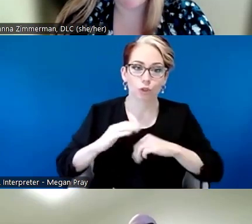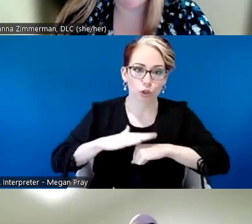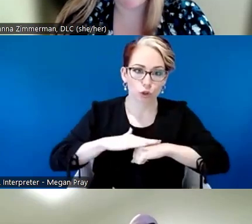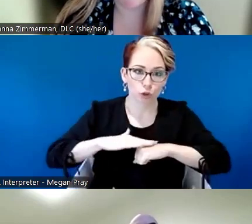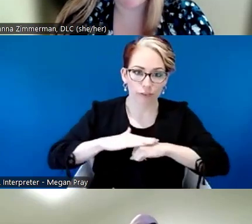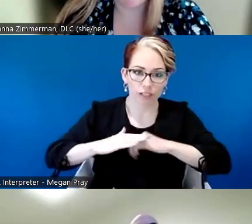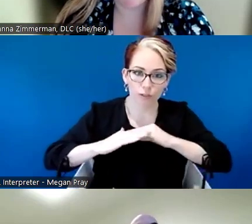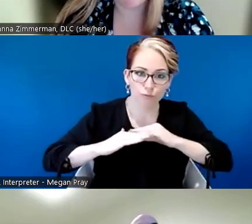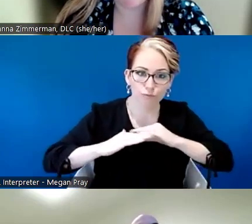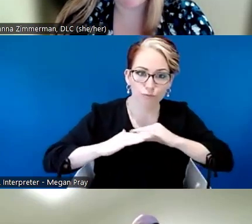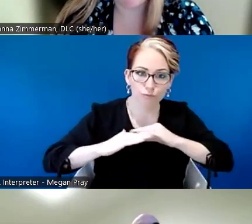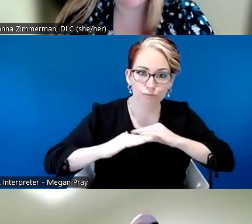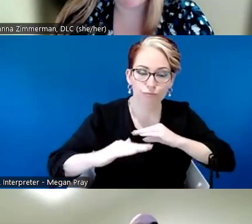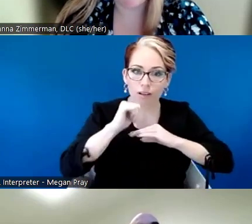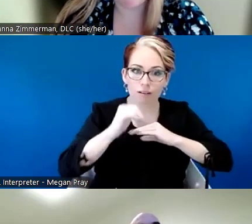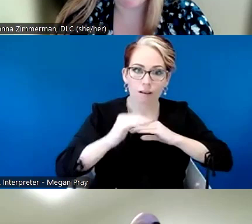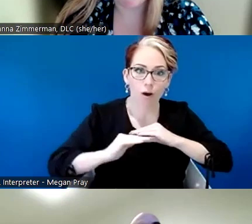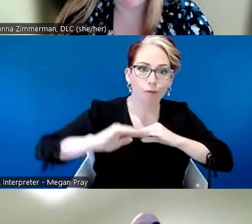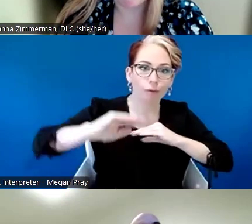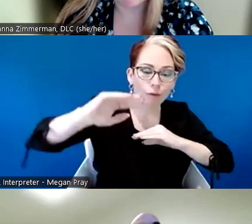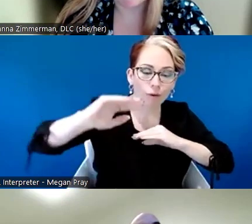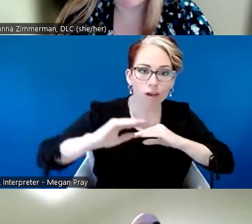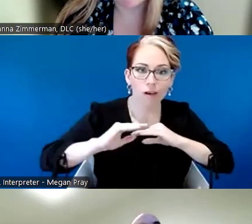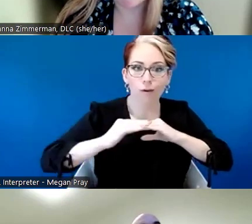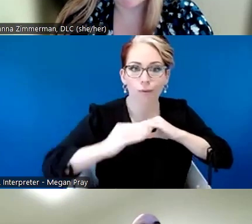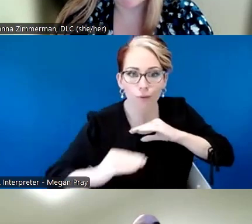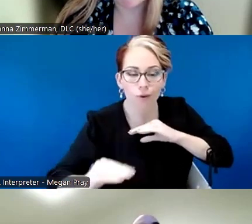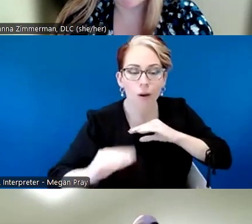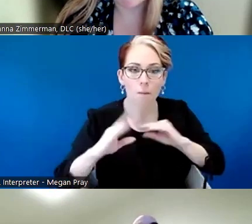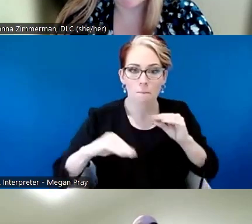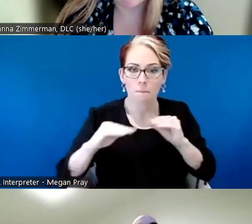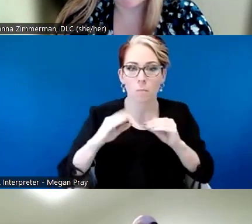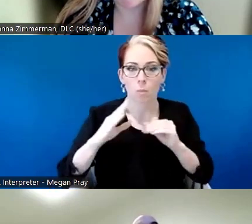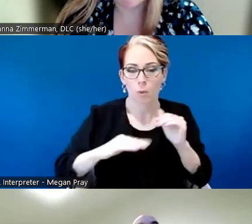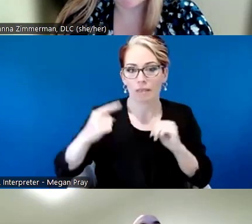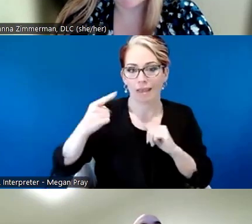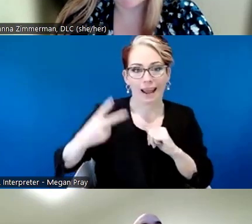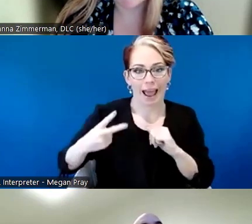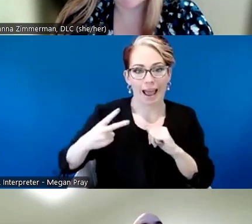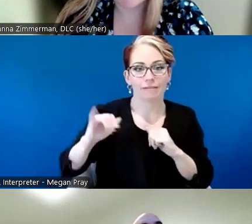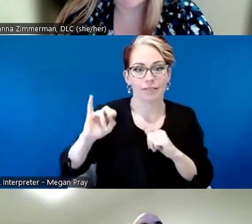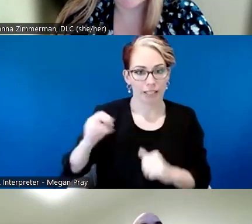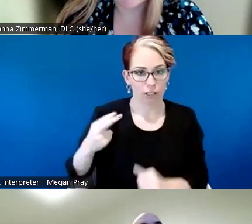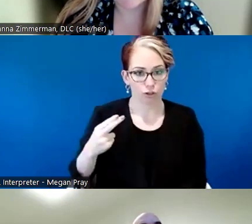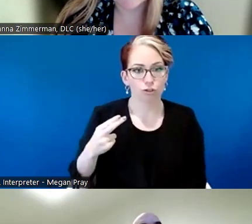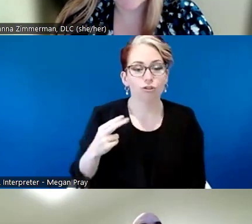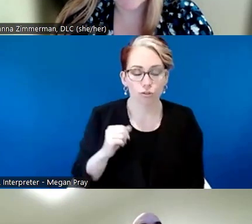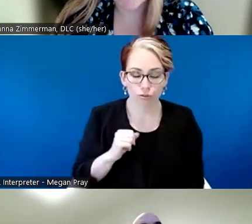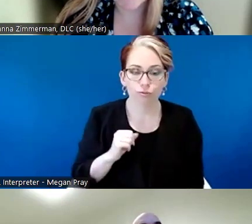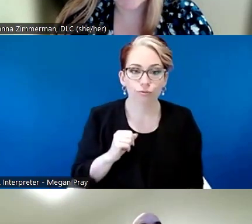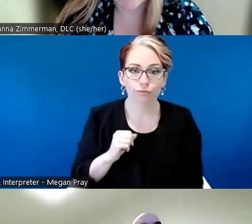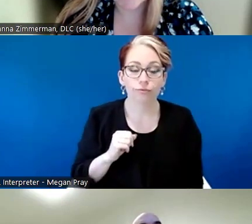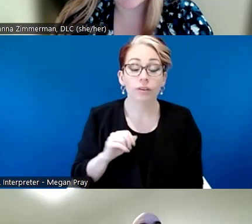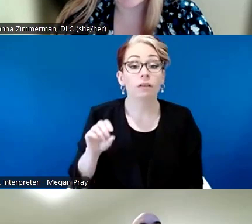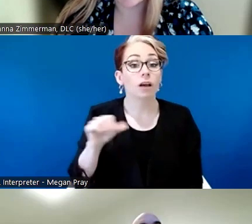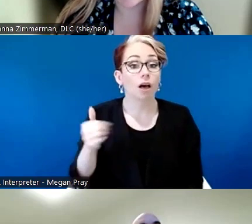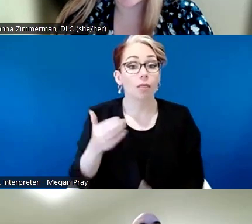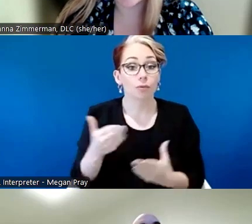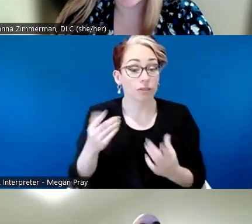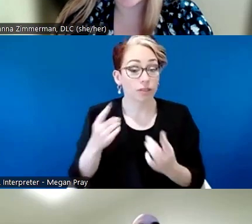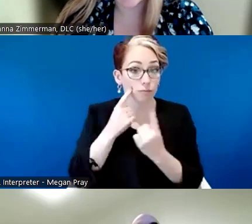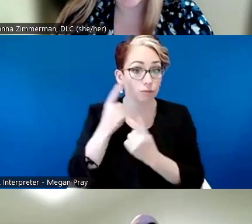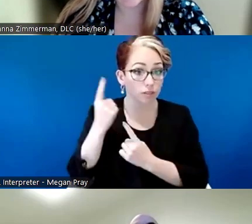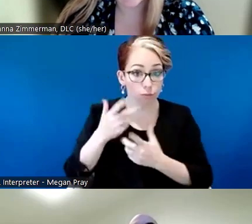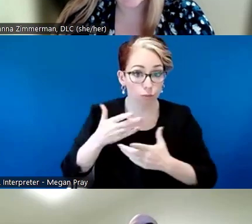in level that's greater than 1/2 inch. An important consideration is